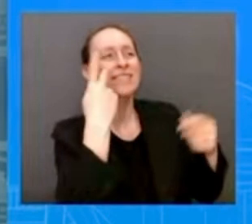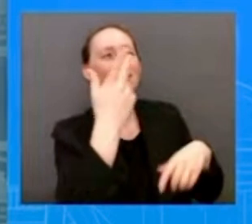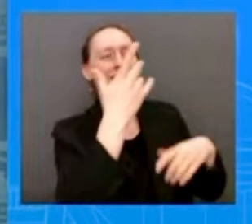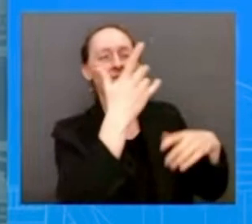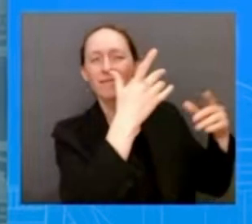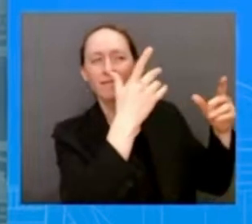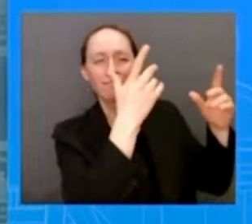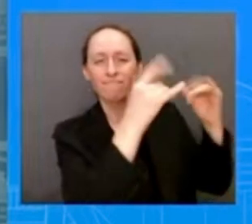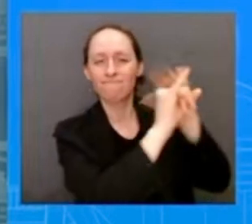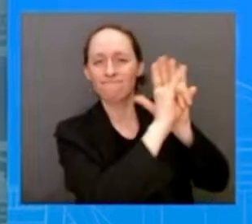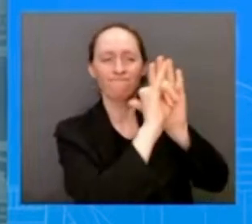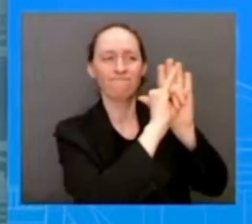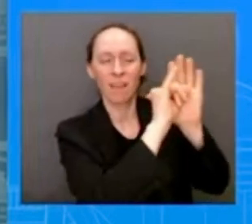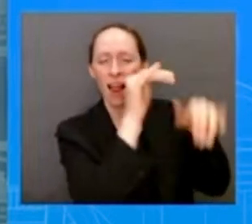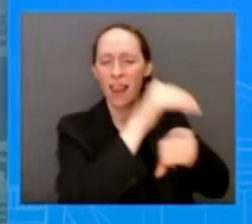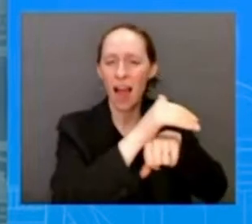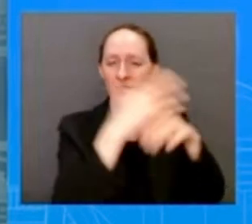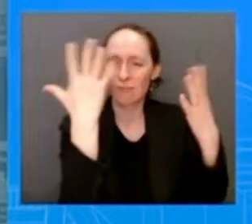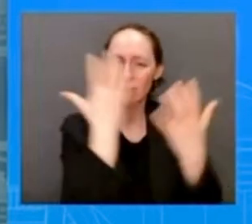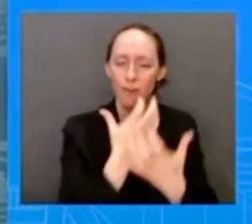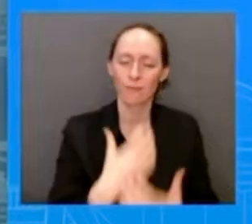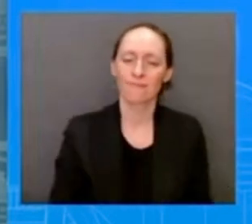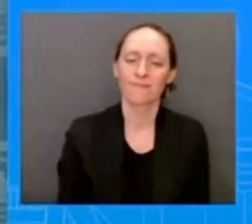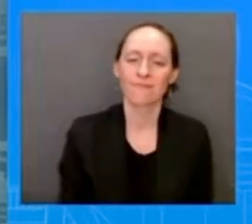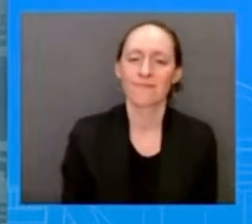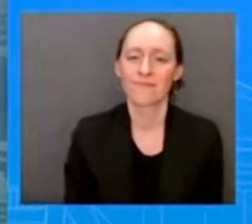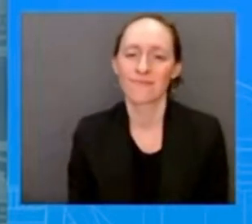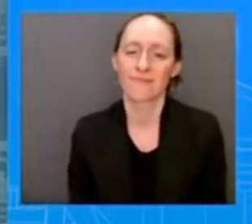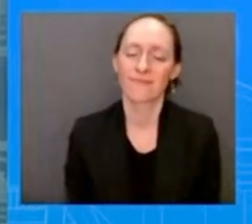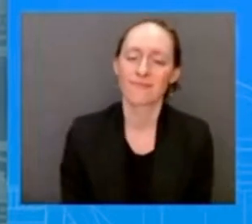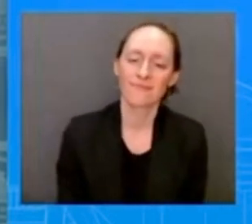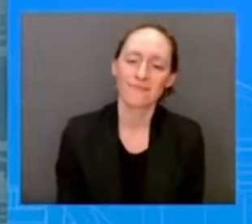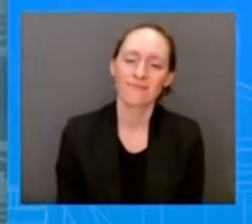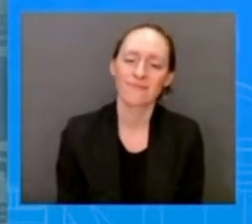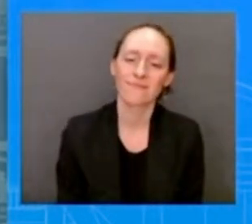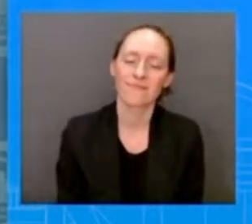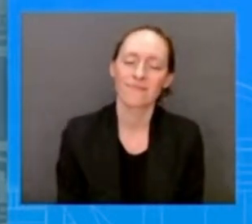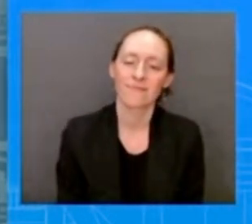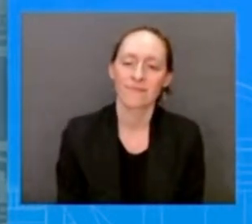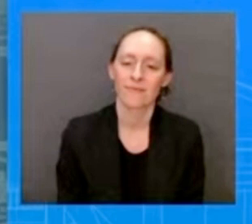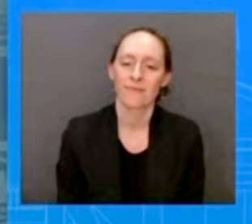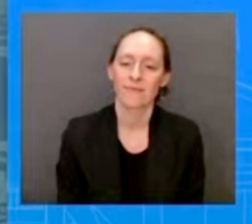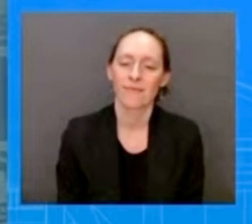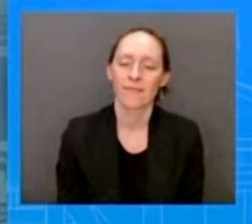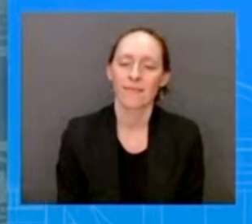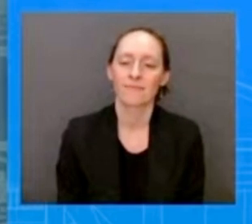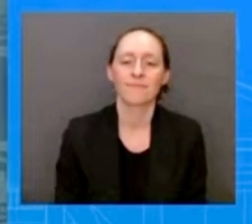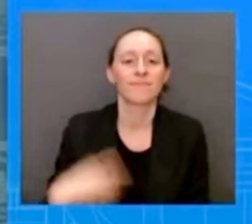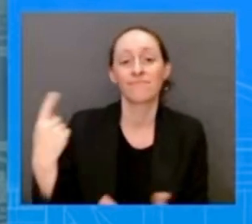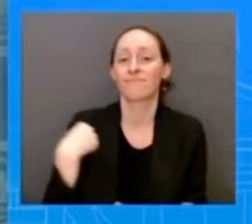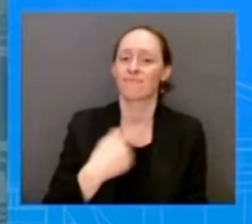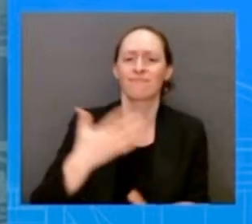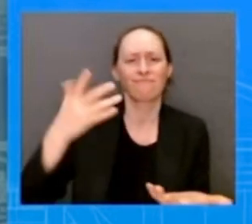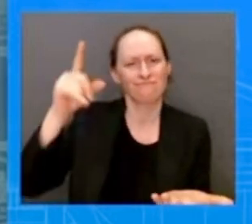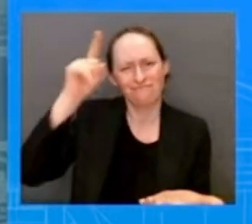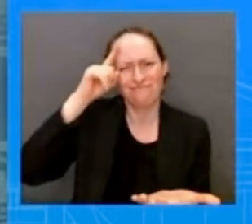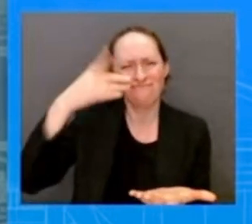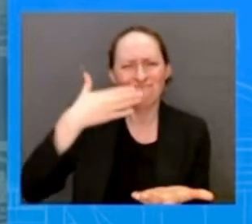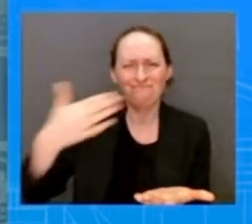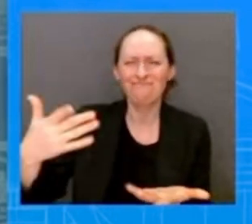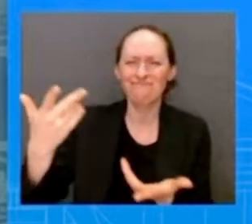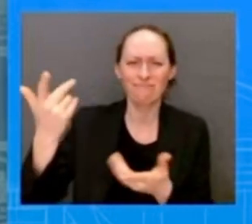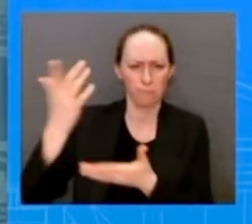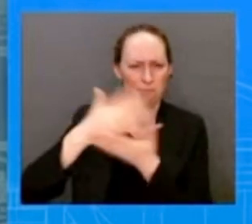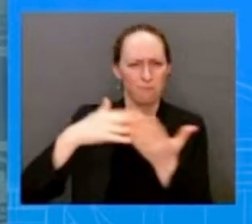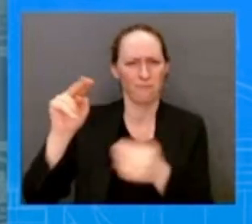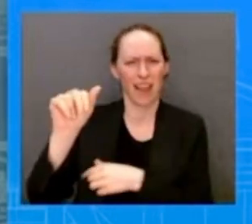NATO ally and host to our largest U.S. military force presence in Europe, which has been pivotal this year as we have again tried to reinforce our NATO allies